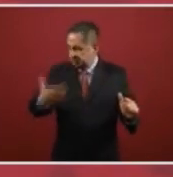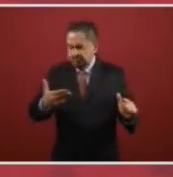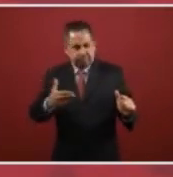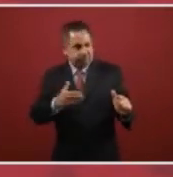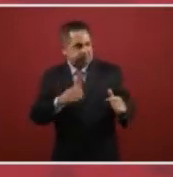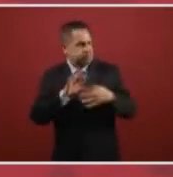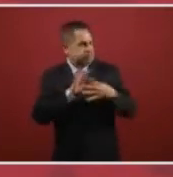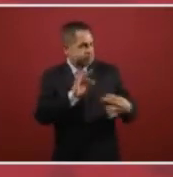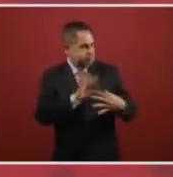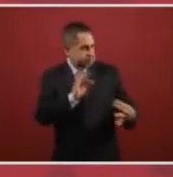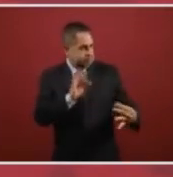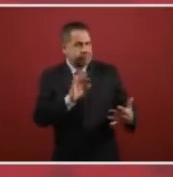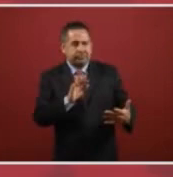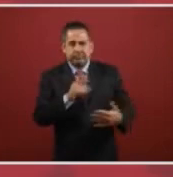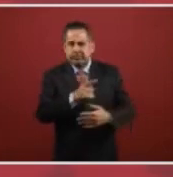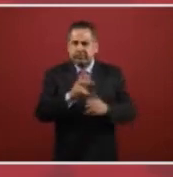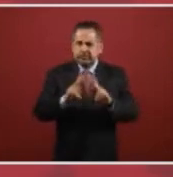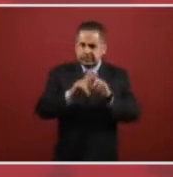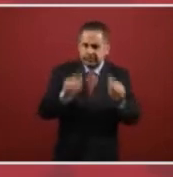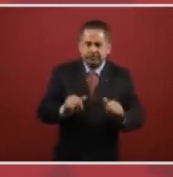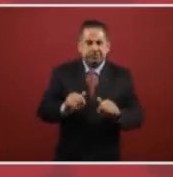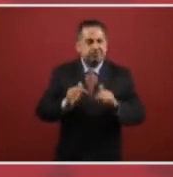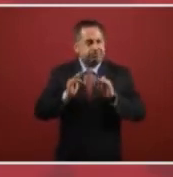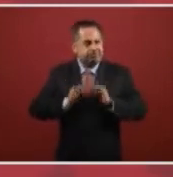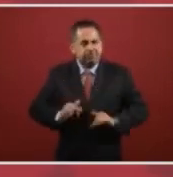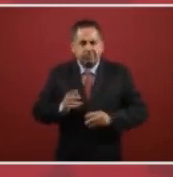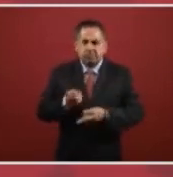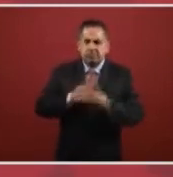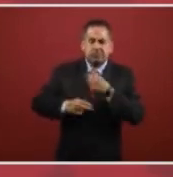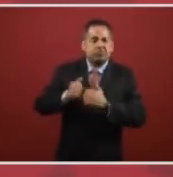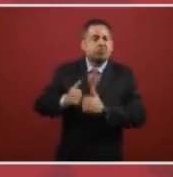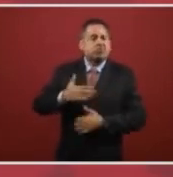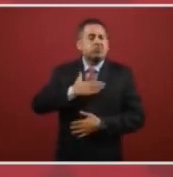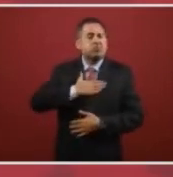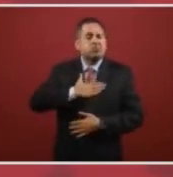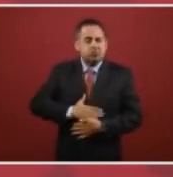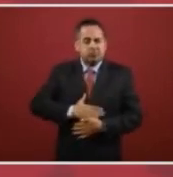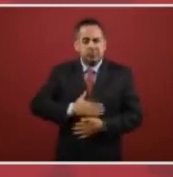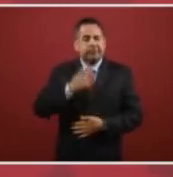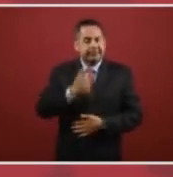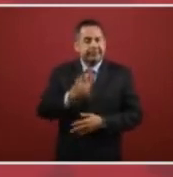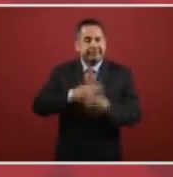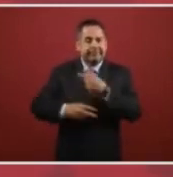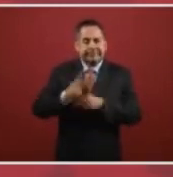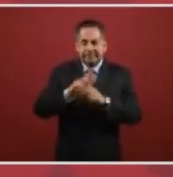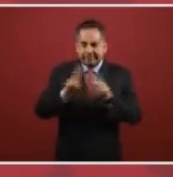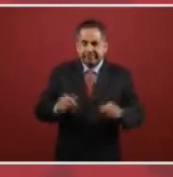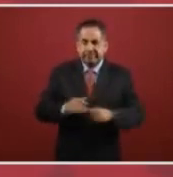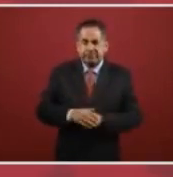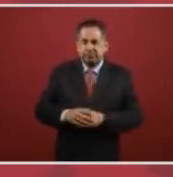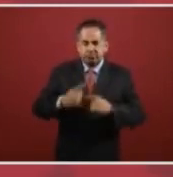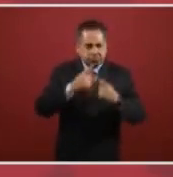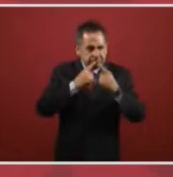confront bad doing well, using peace and tranquility. They are fruits of